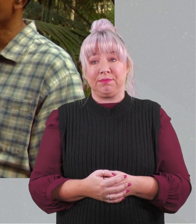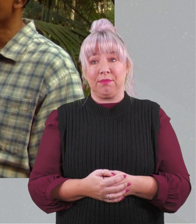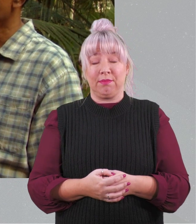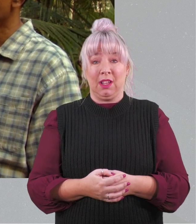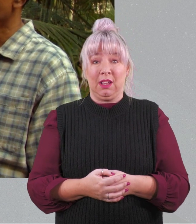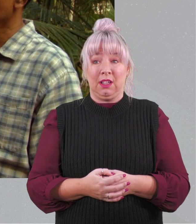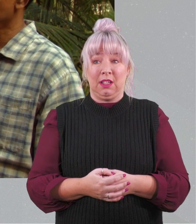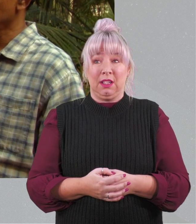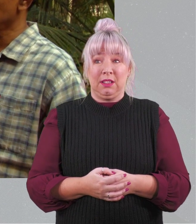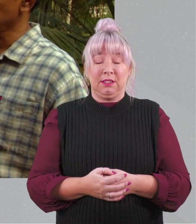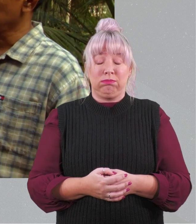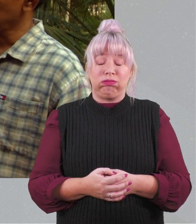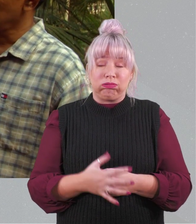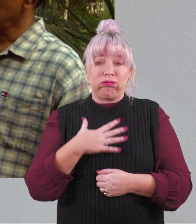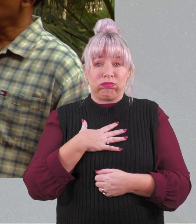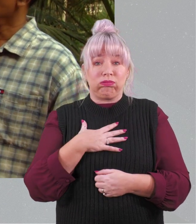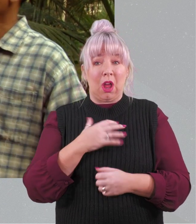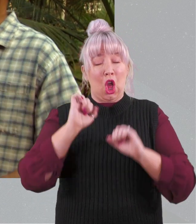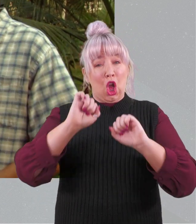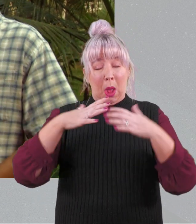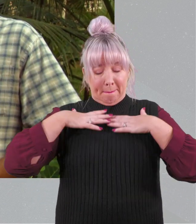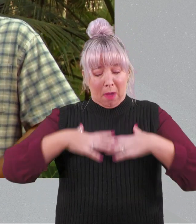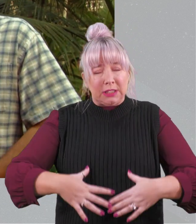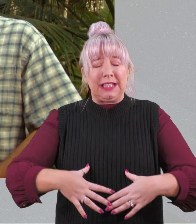It's tough even for me.